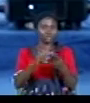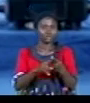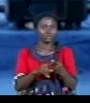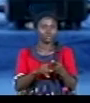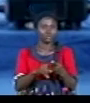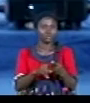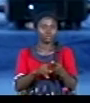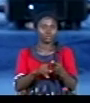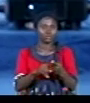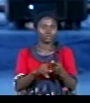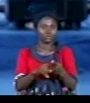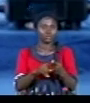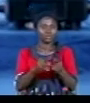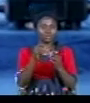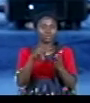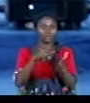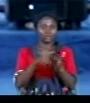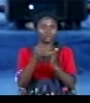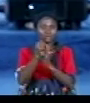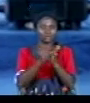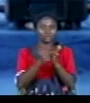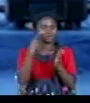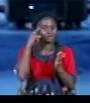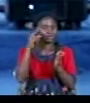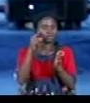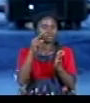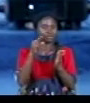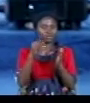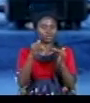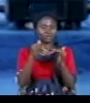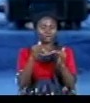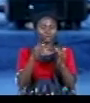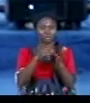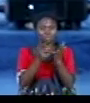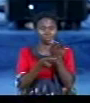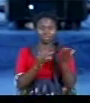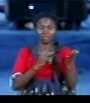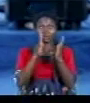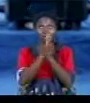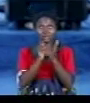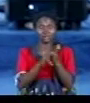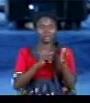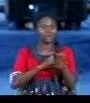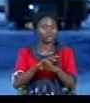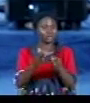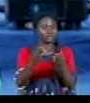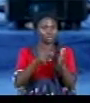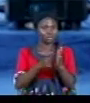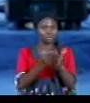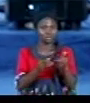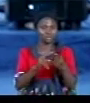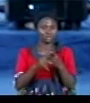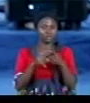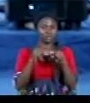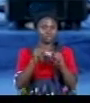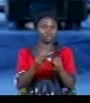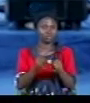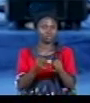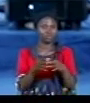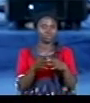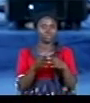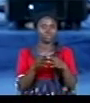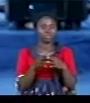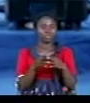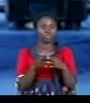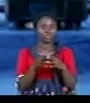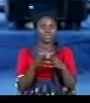I prayed and I said, God, I don't want this thing to continue. So on Thursday, while we were sitting there,